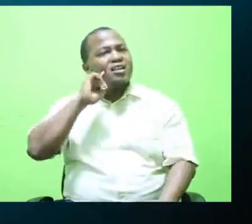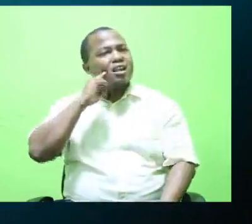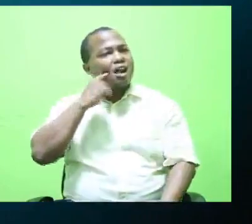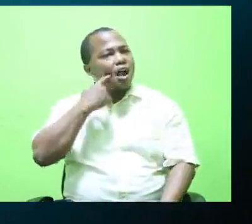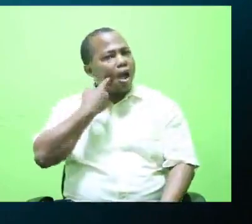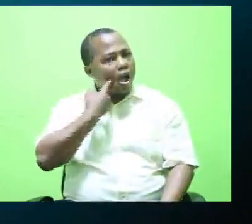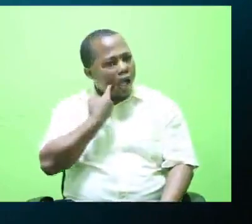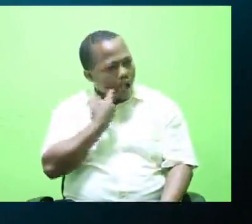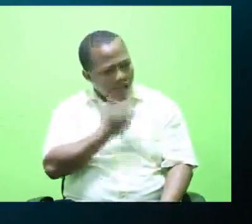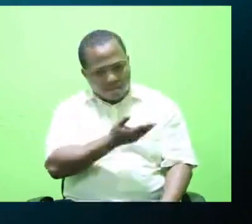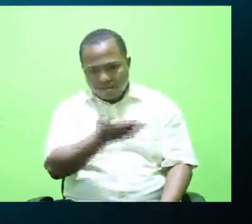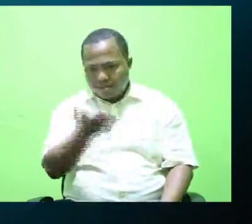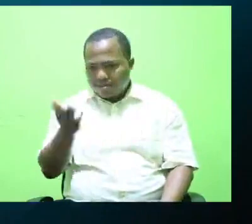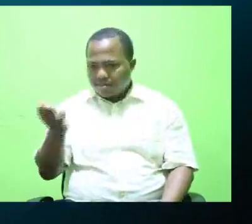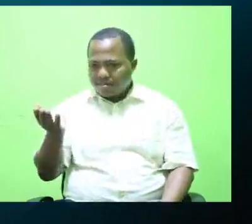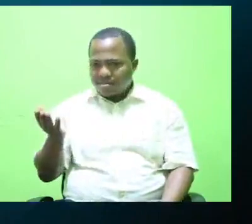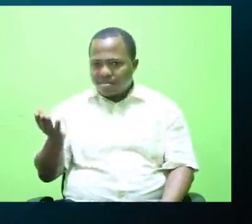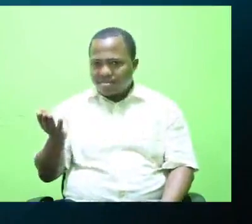Try.